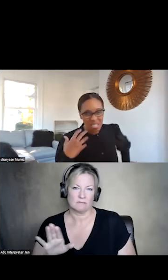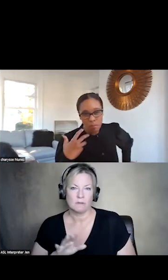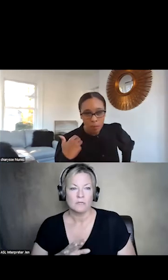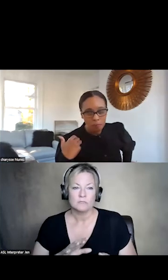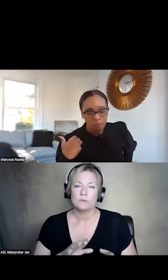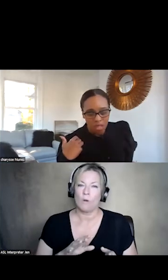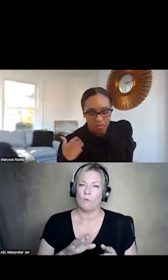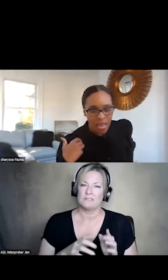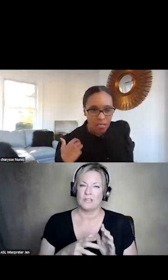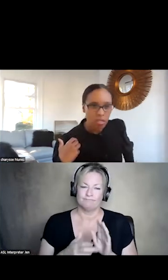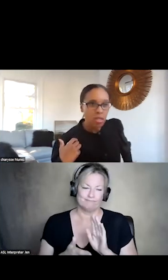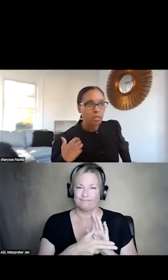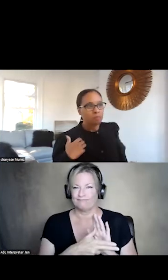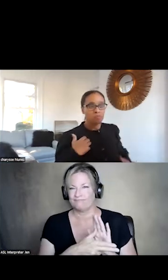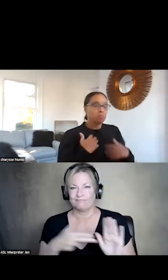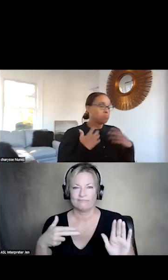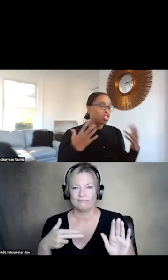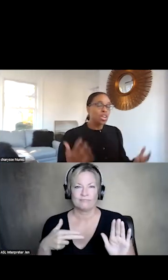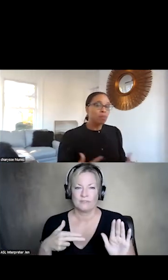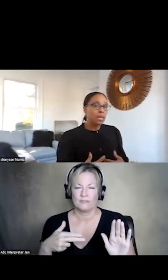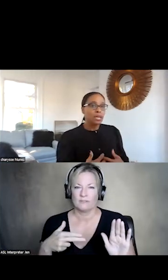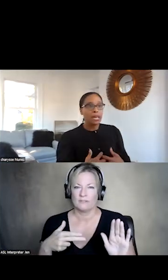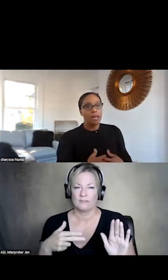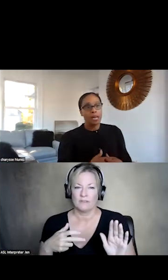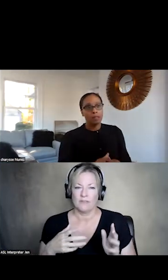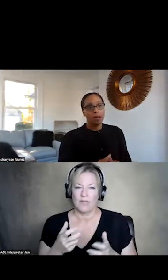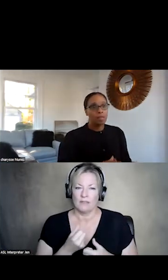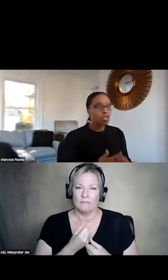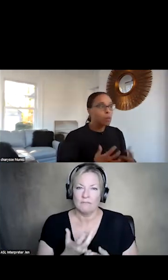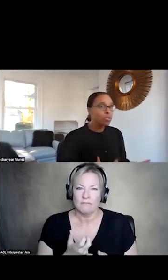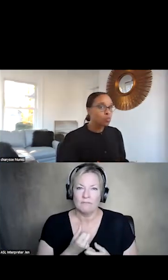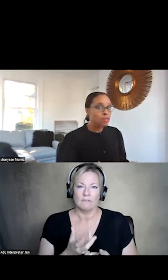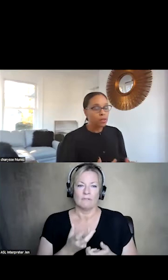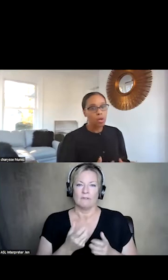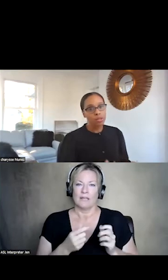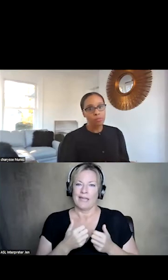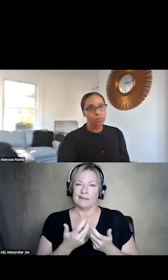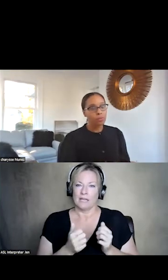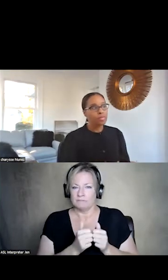underlying stigma that sharing and exposing what they're going through